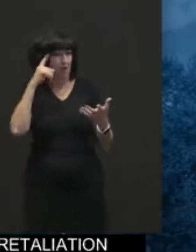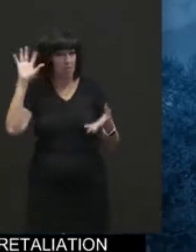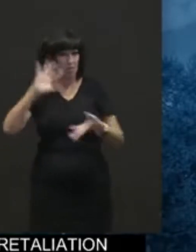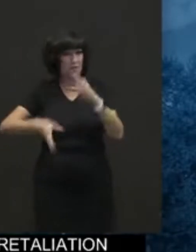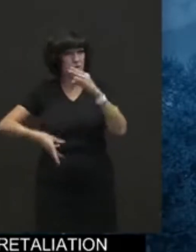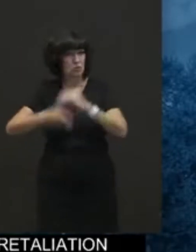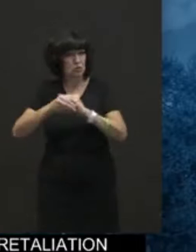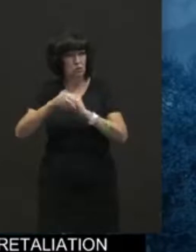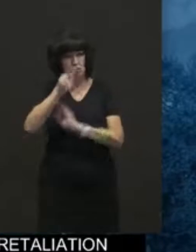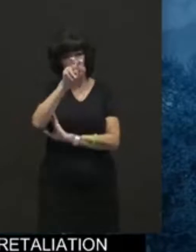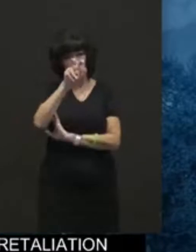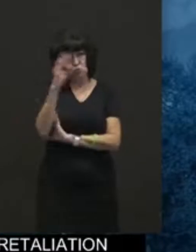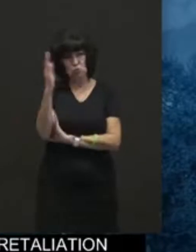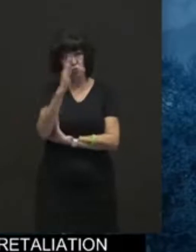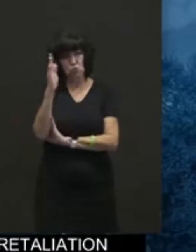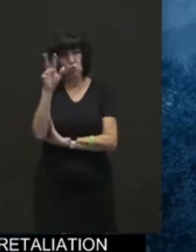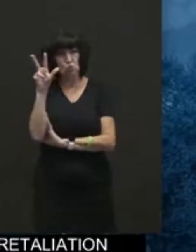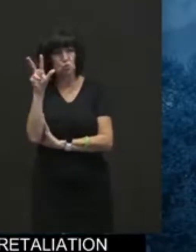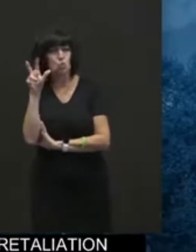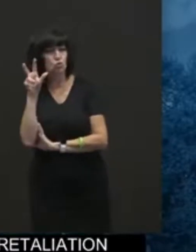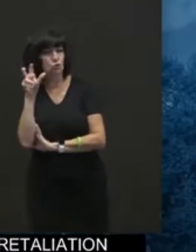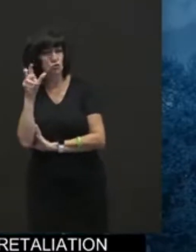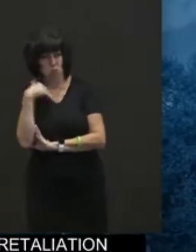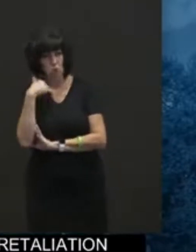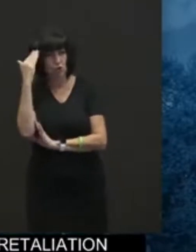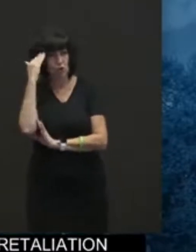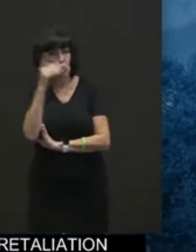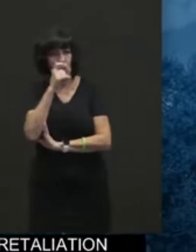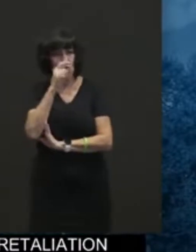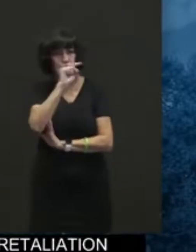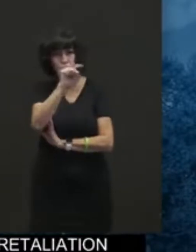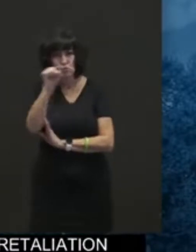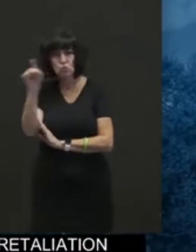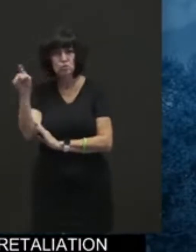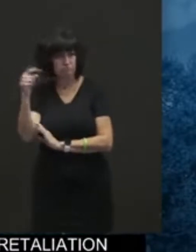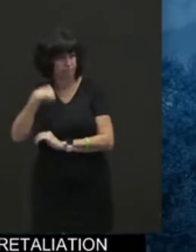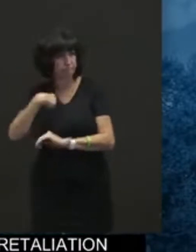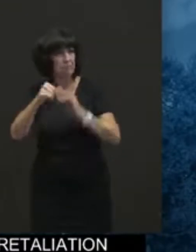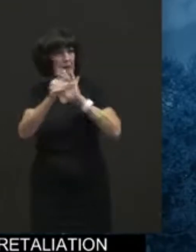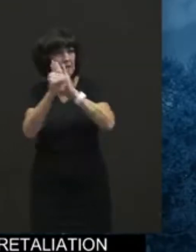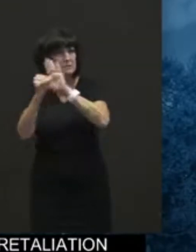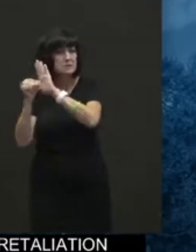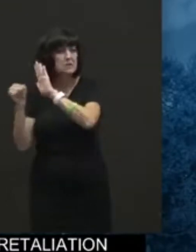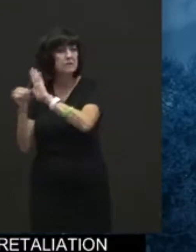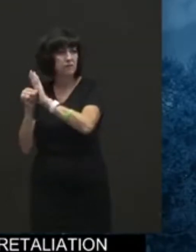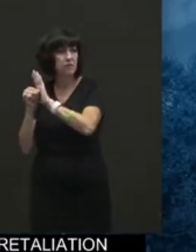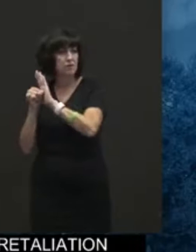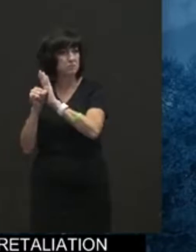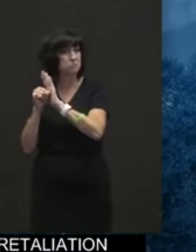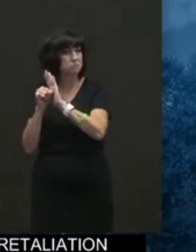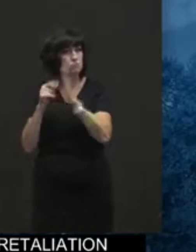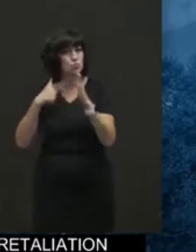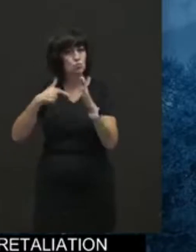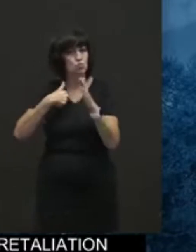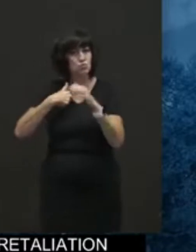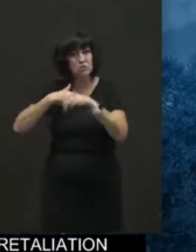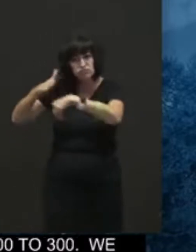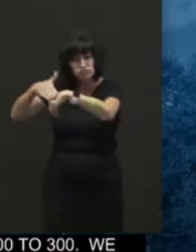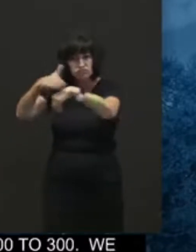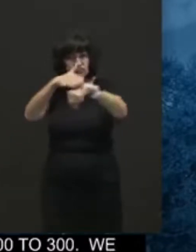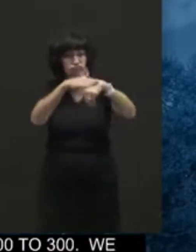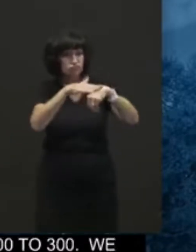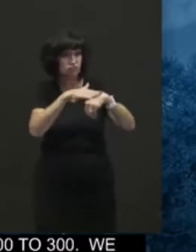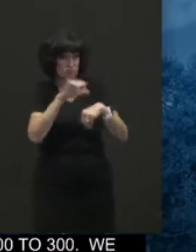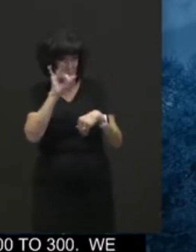some to 300. We know who they are, and we've identified these perpetrators, and we've given them an ultimatum, basically. Either